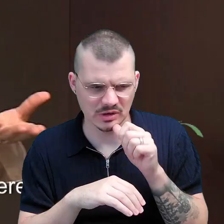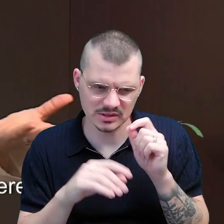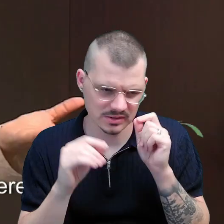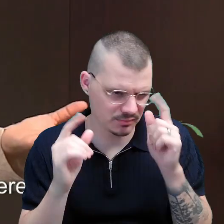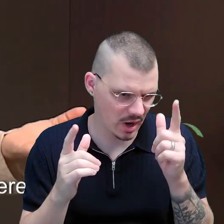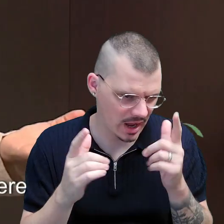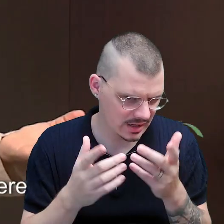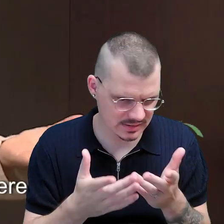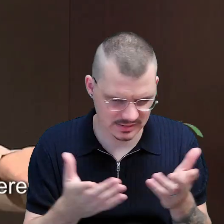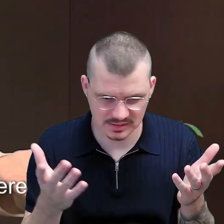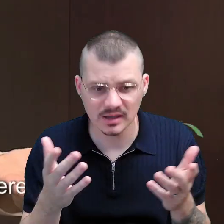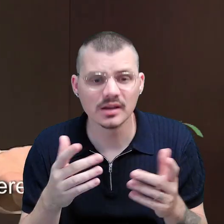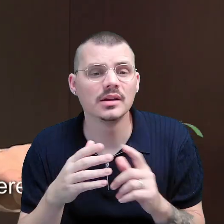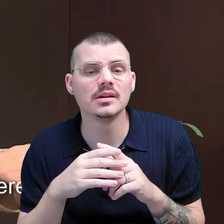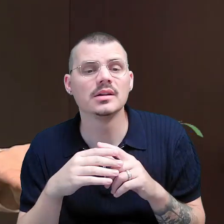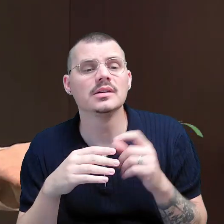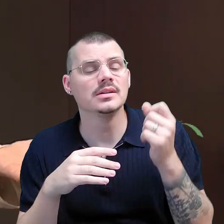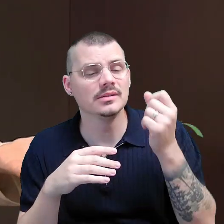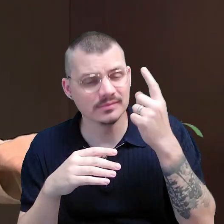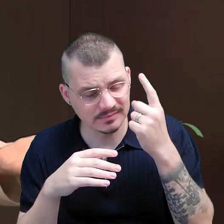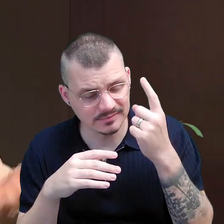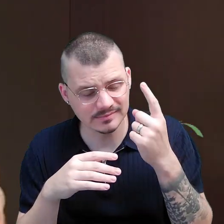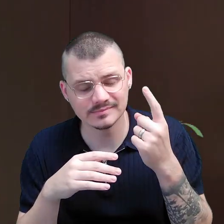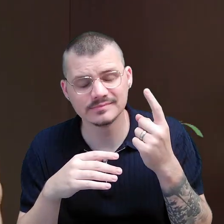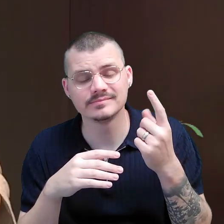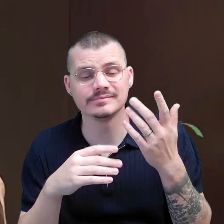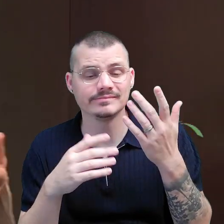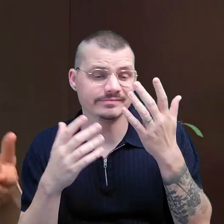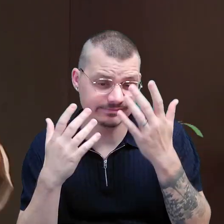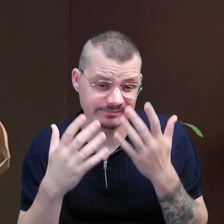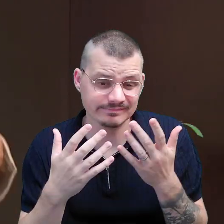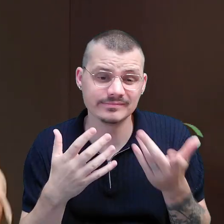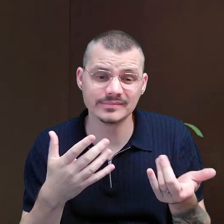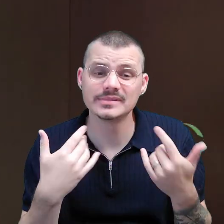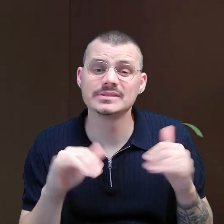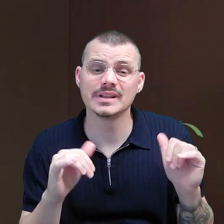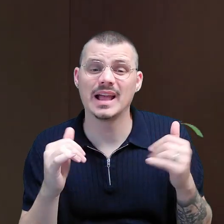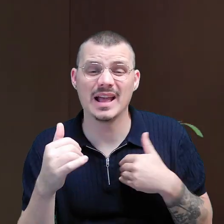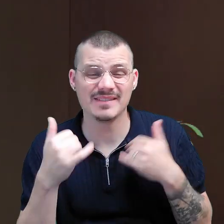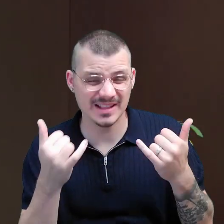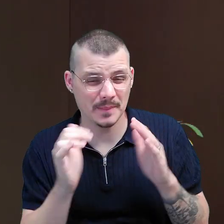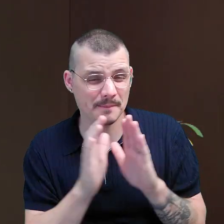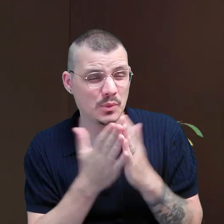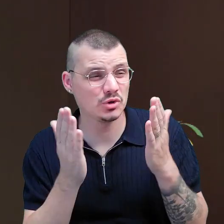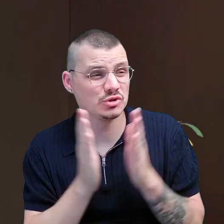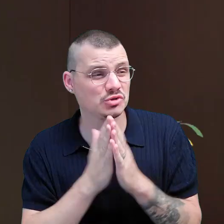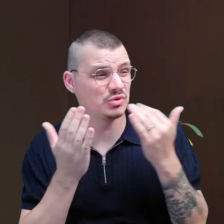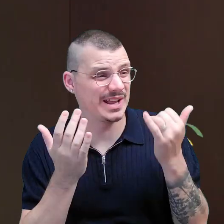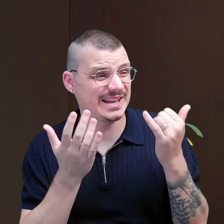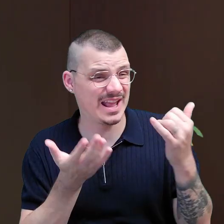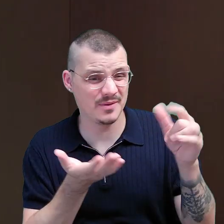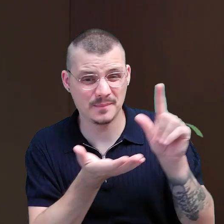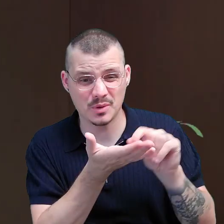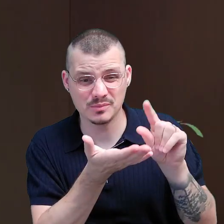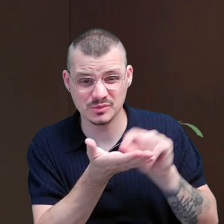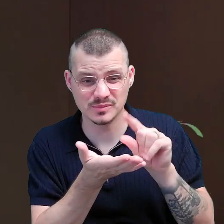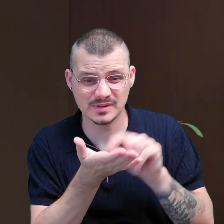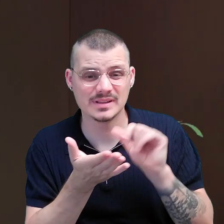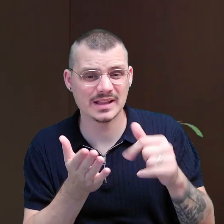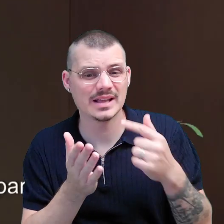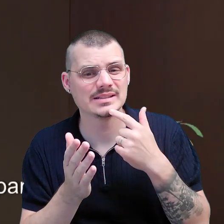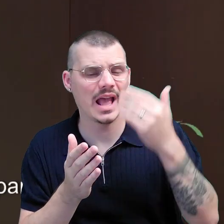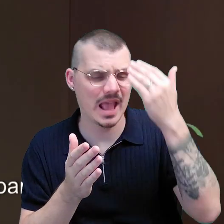That does not surprise anybody who's here. Unfortunately, there are still, right this minute, textbooks that are